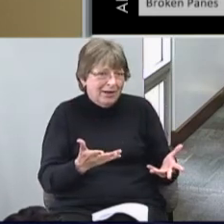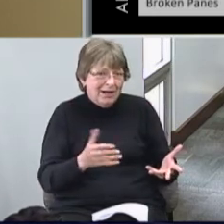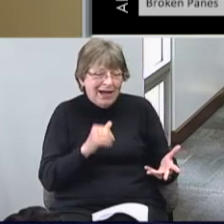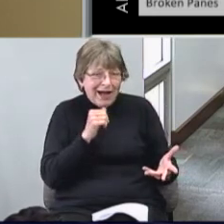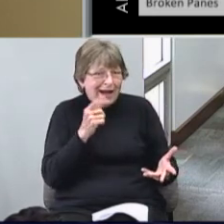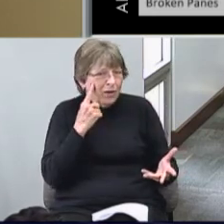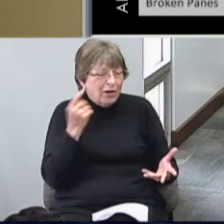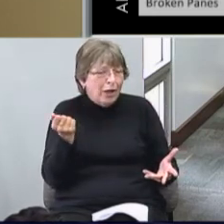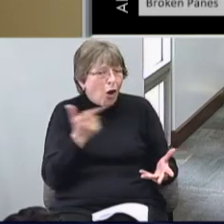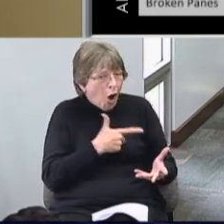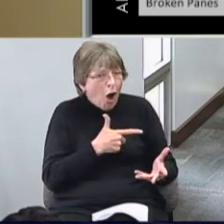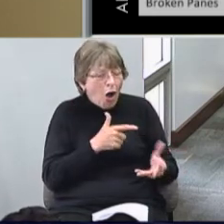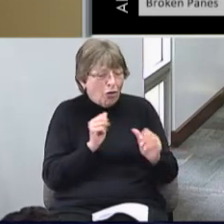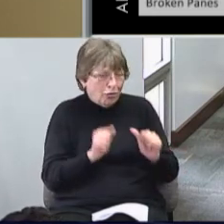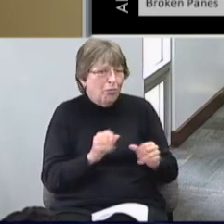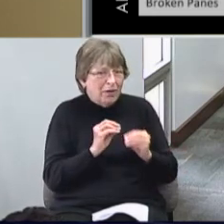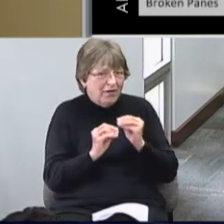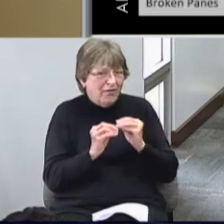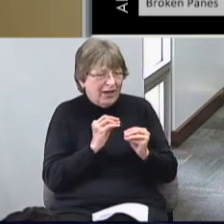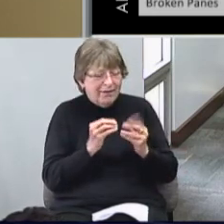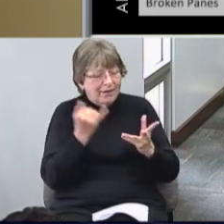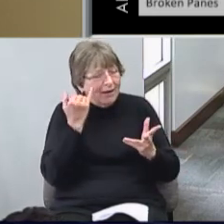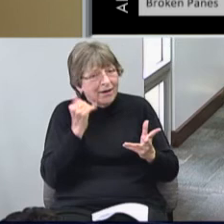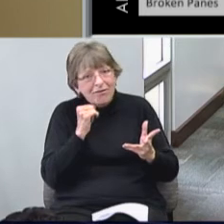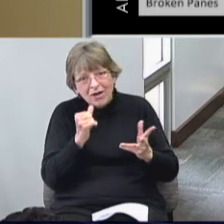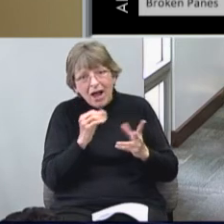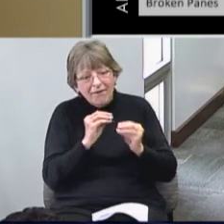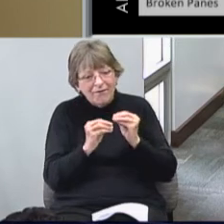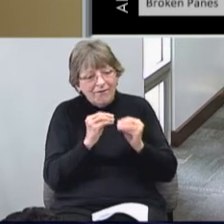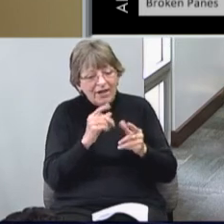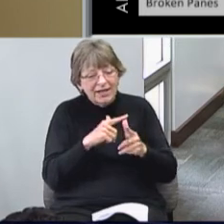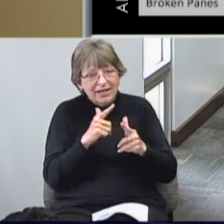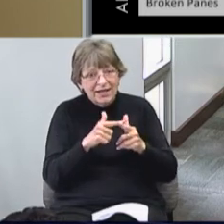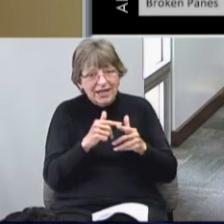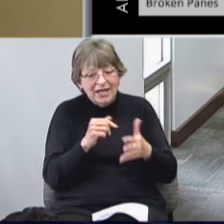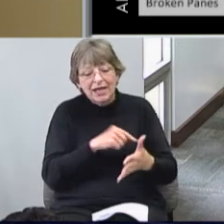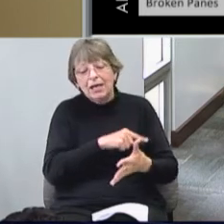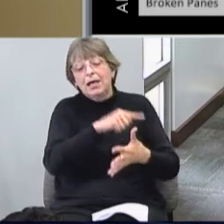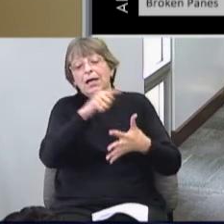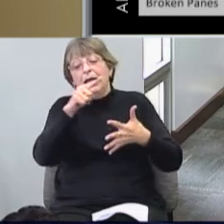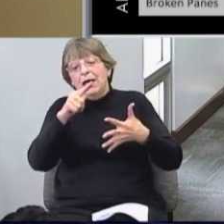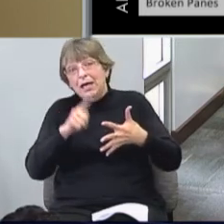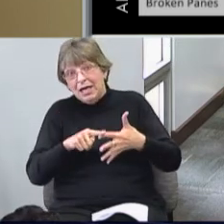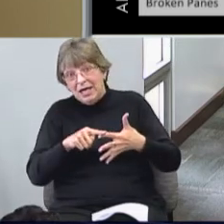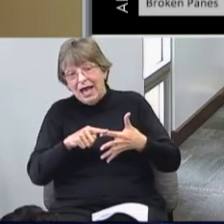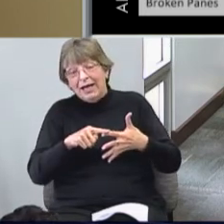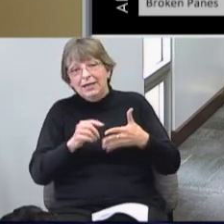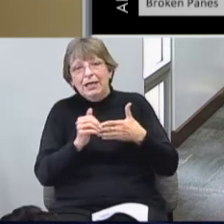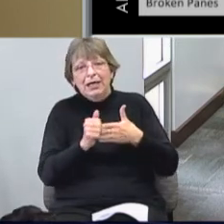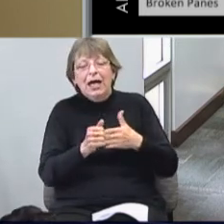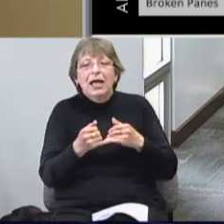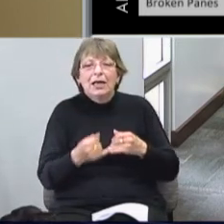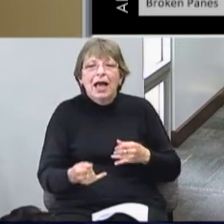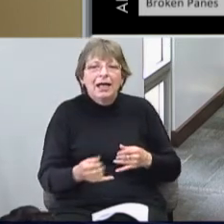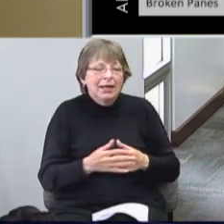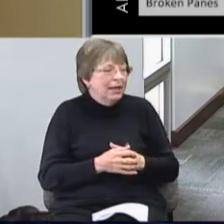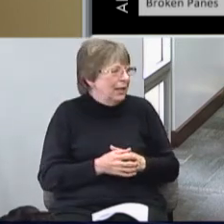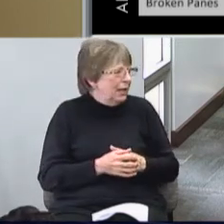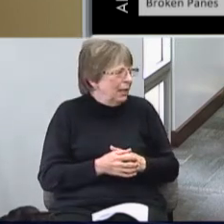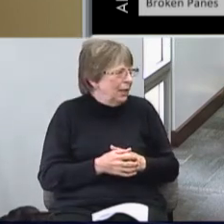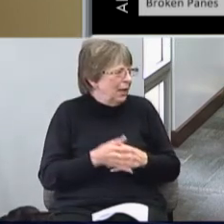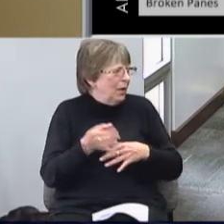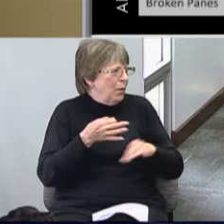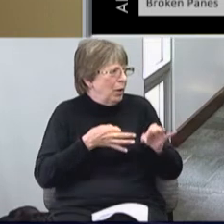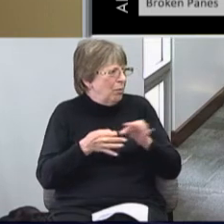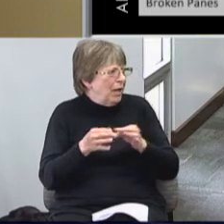could have been. If they can't be repaired, then the next kind of threshold or guideline is to replace